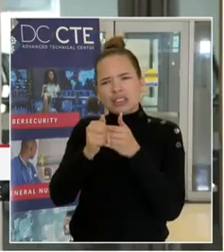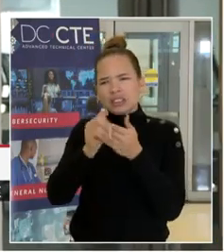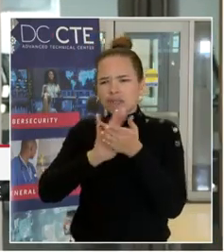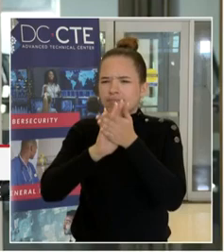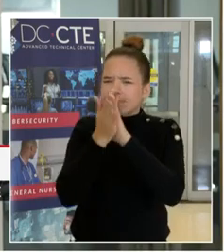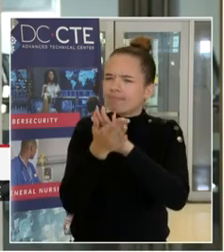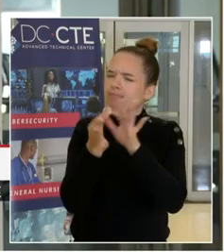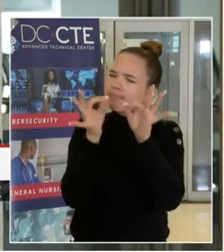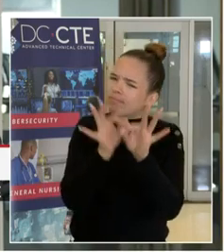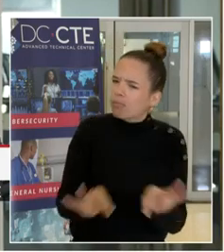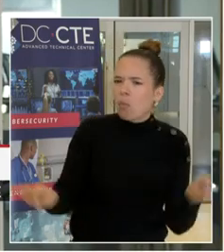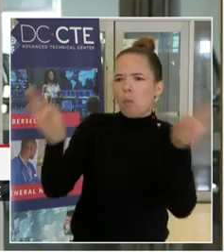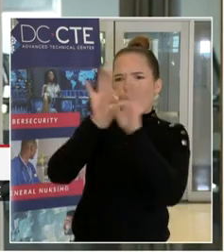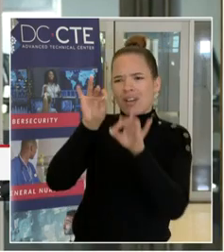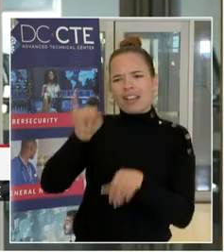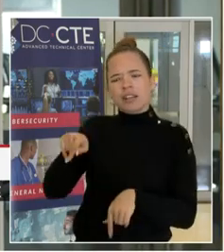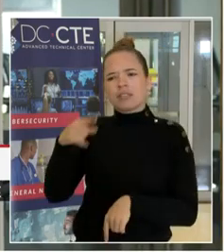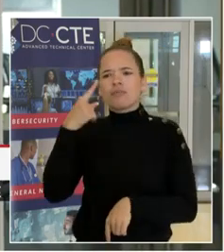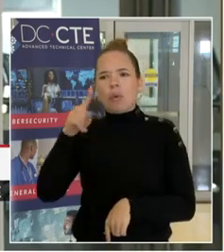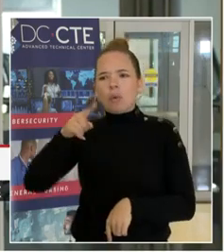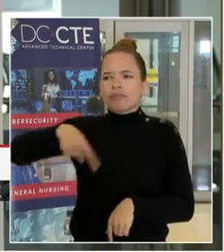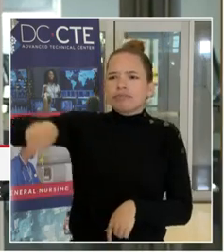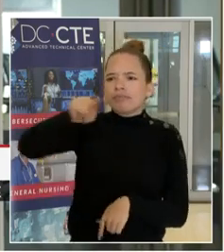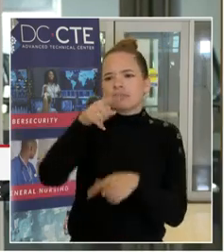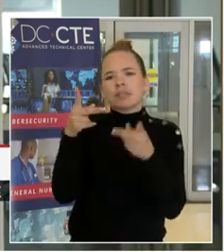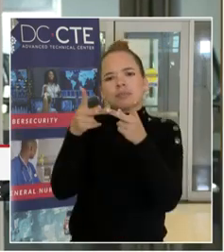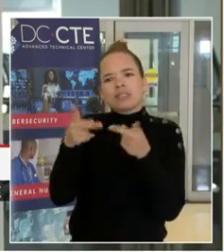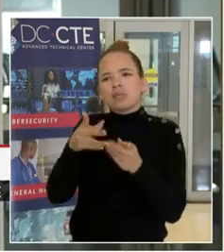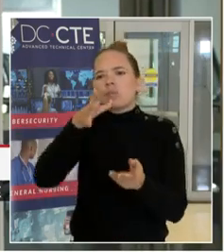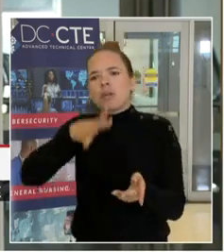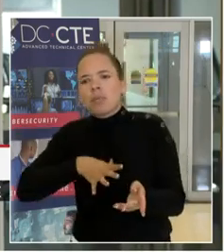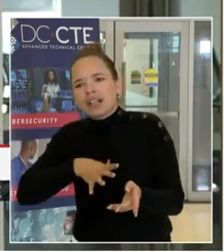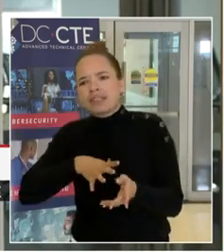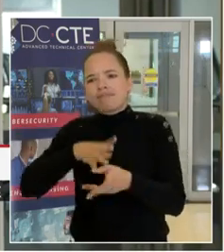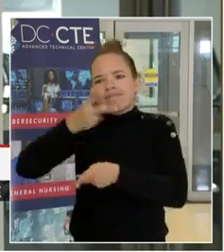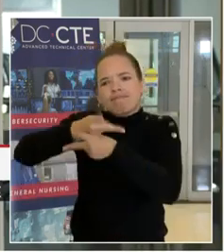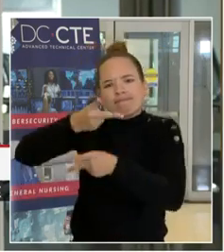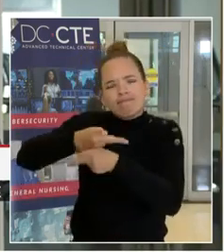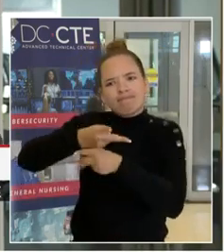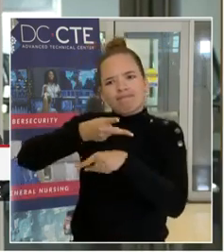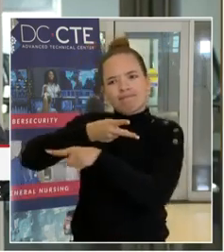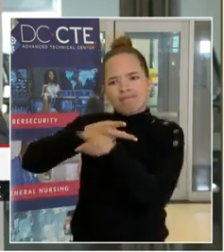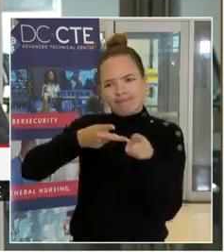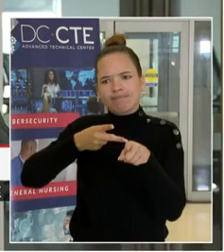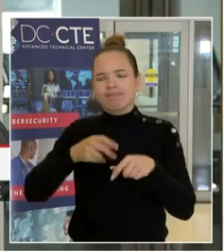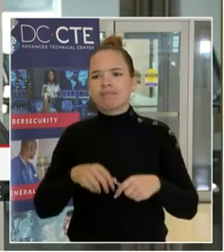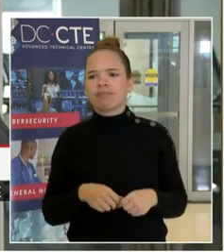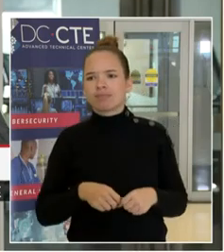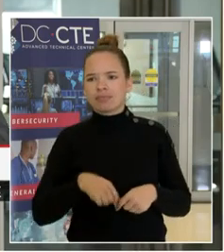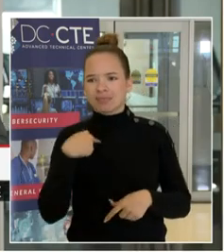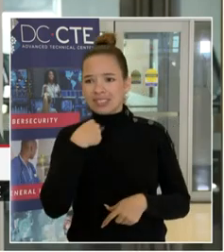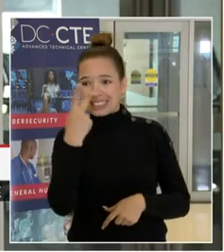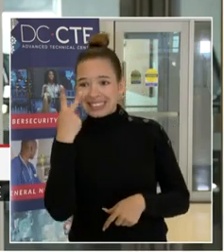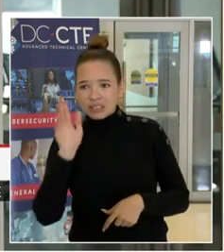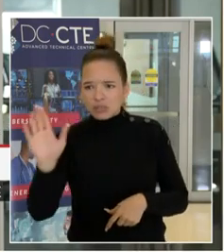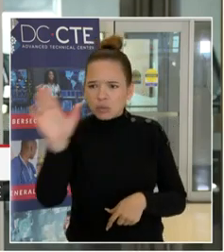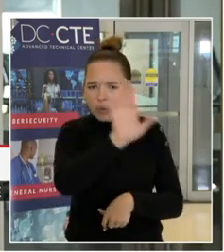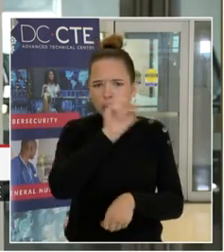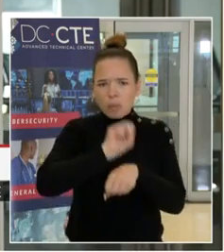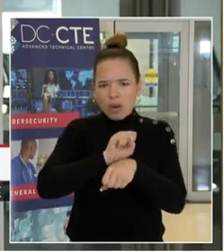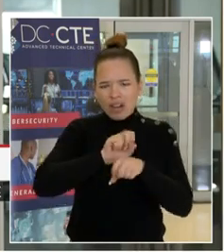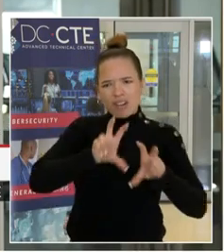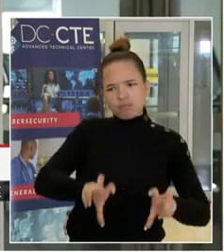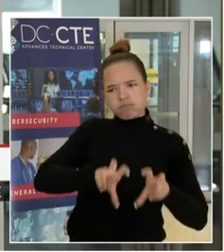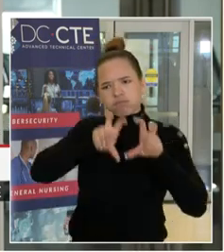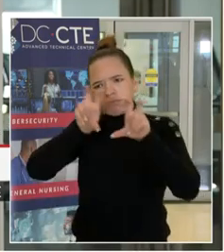and nurtured, and we're going to see all of the fruits of your labor in our future leaders.